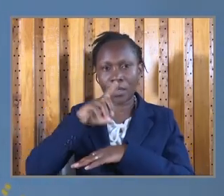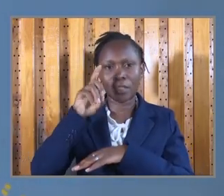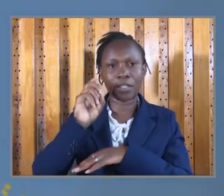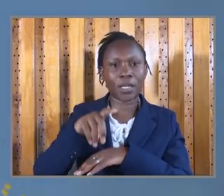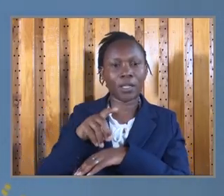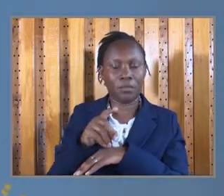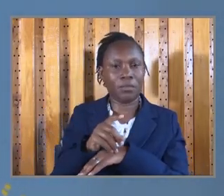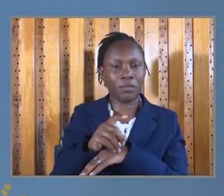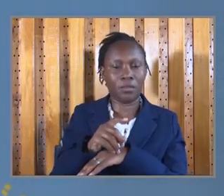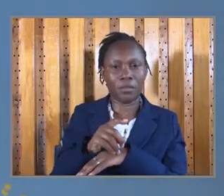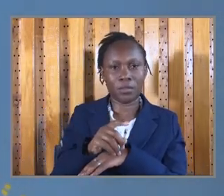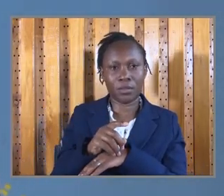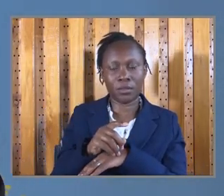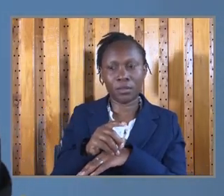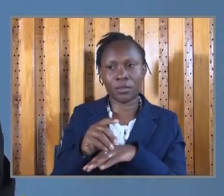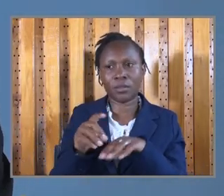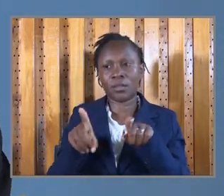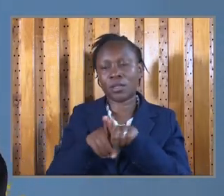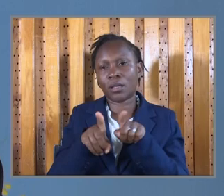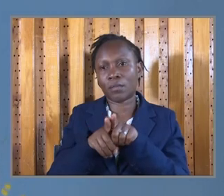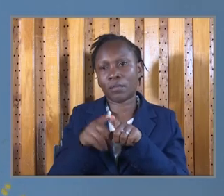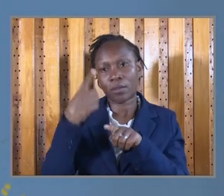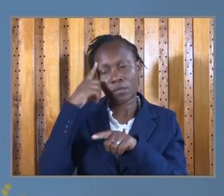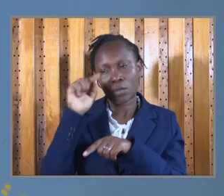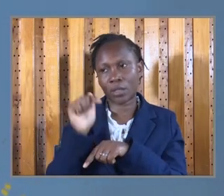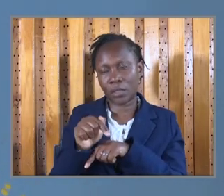efficiency improvements already in this decade.